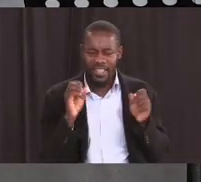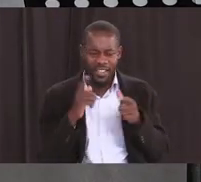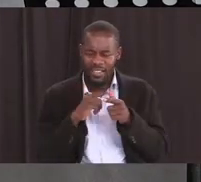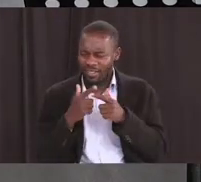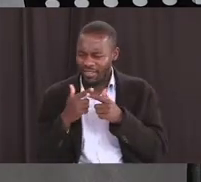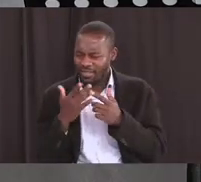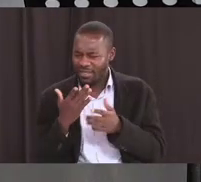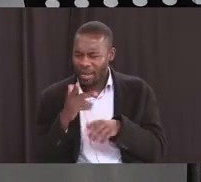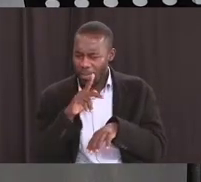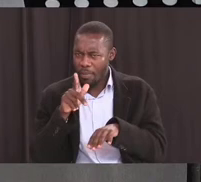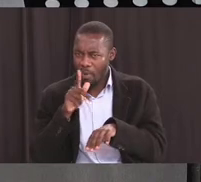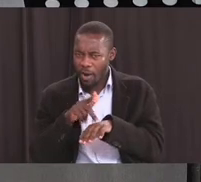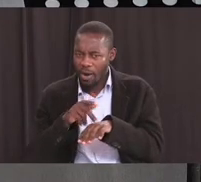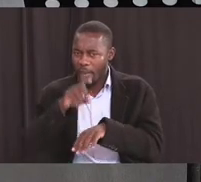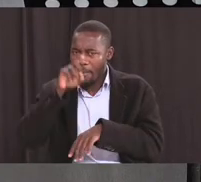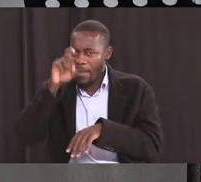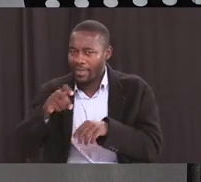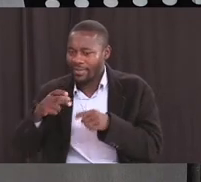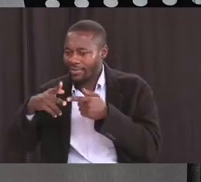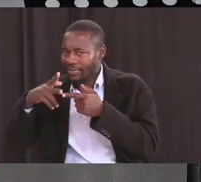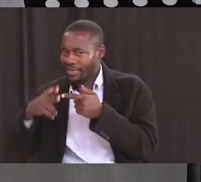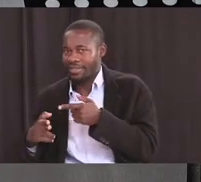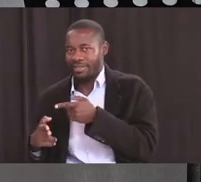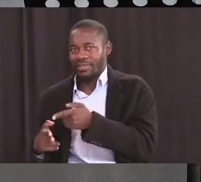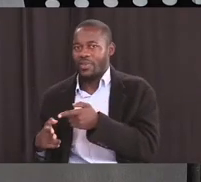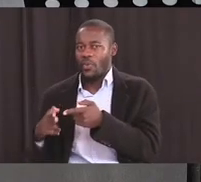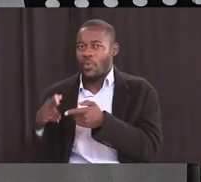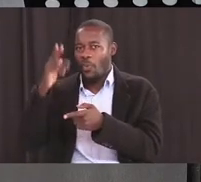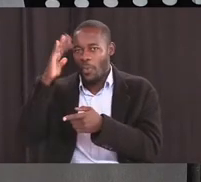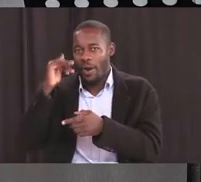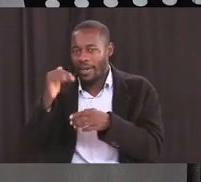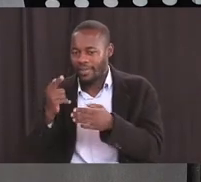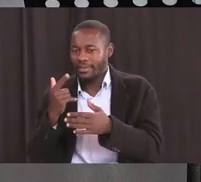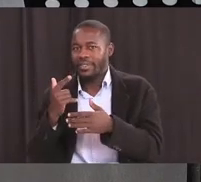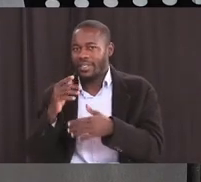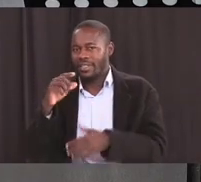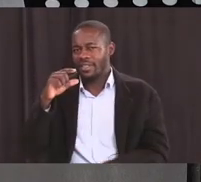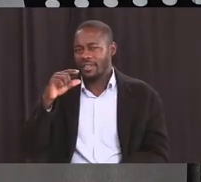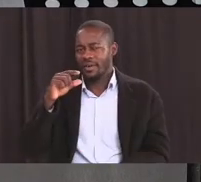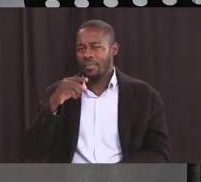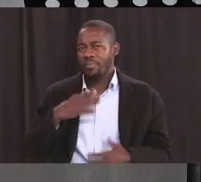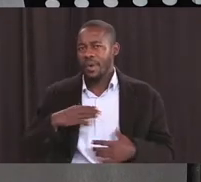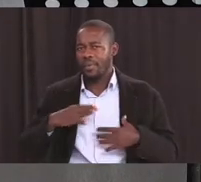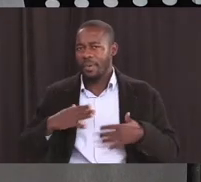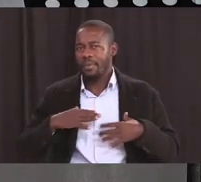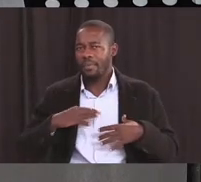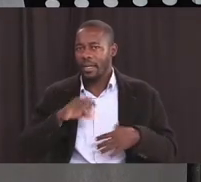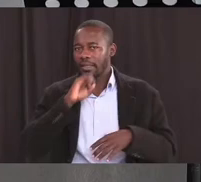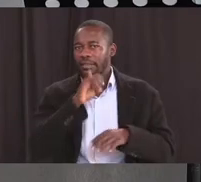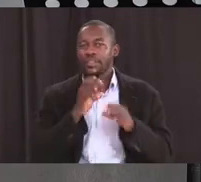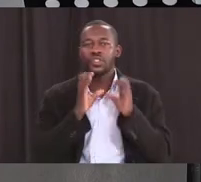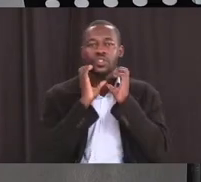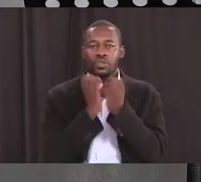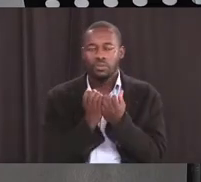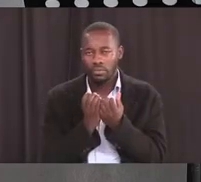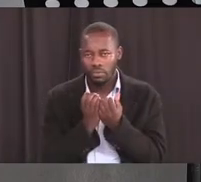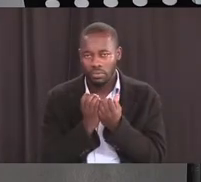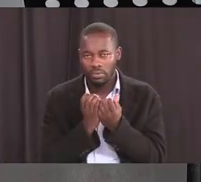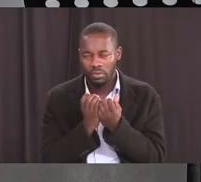in Jerusalem for people to obey. So the churches were strengthened in the faith and grew daily in